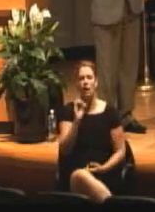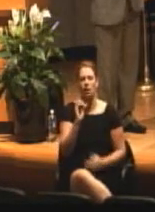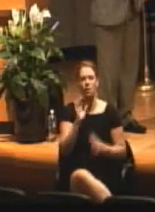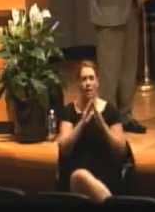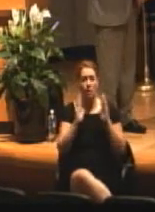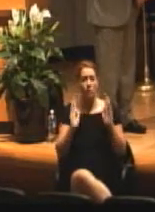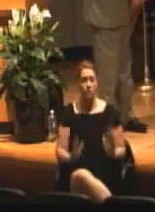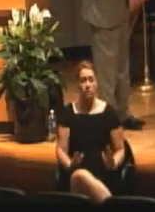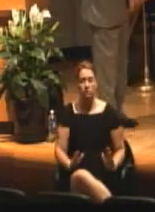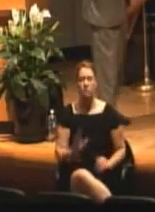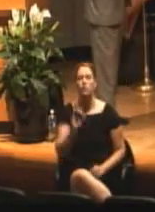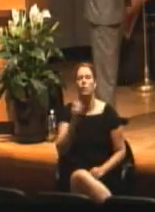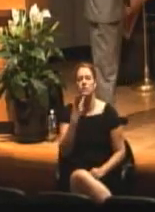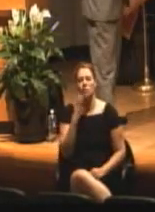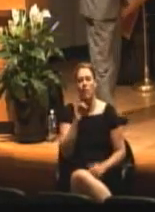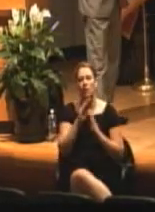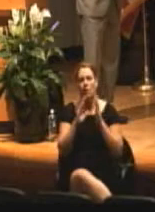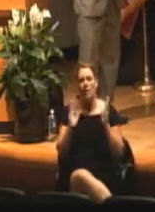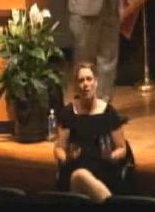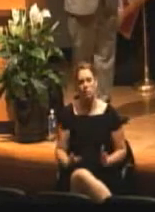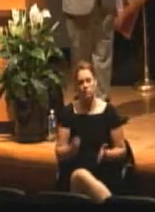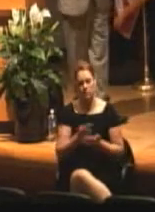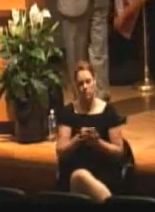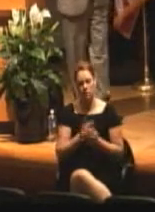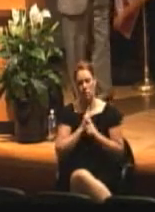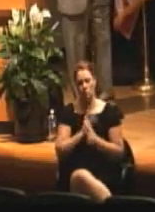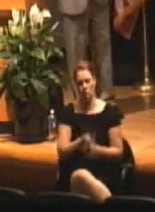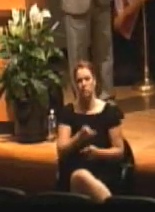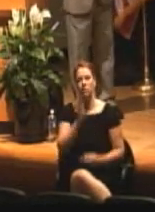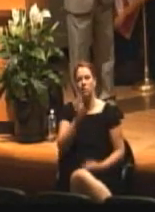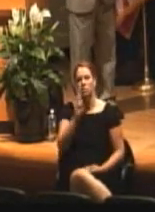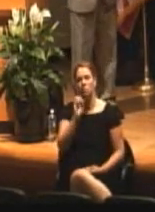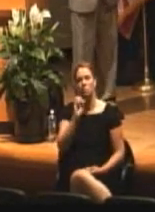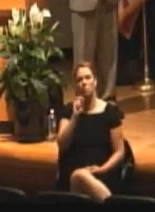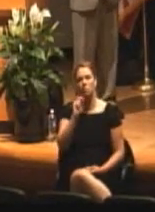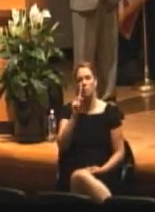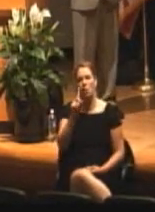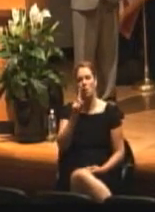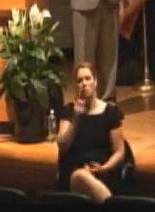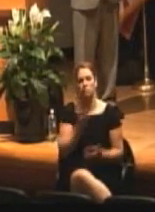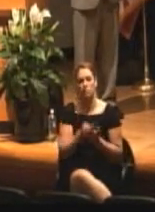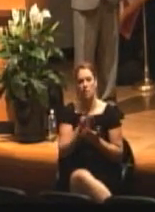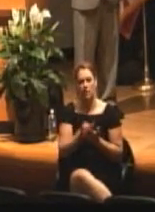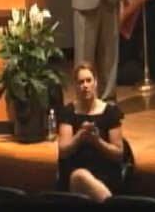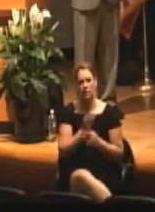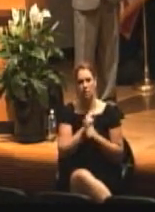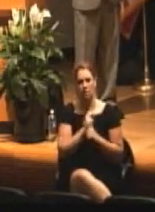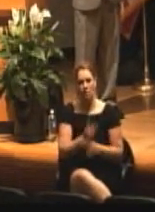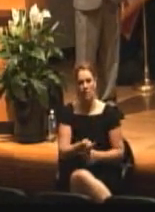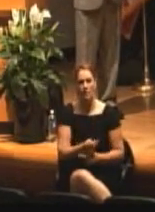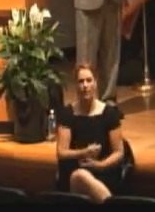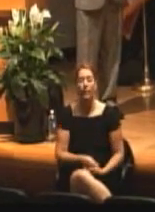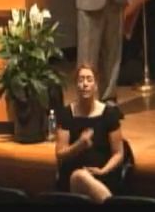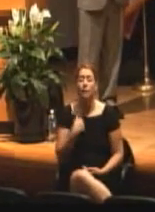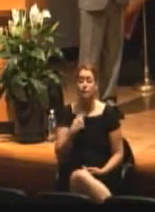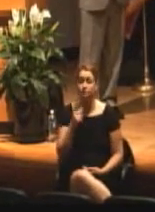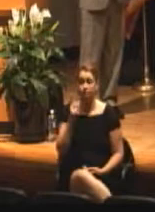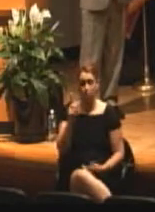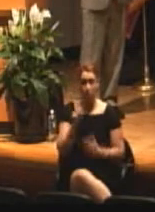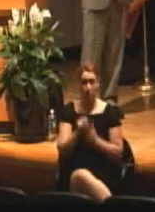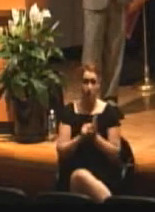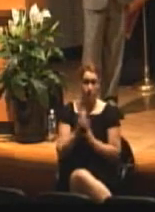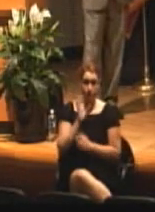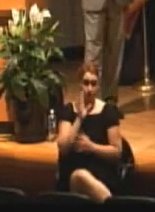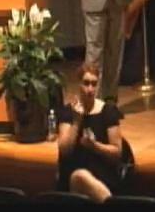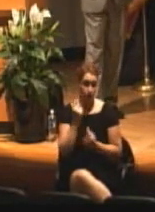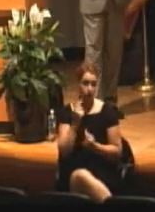so it's Ohio Housing Loans, it's a bond money loan. What the state does with that is they will allow you or help, basically they